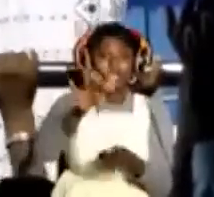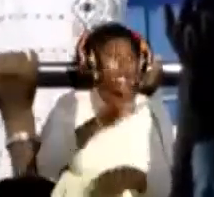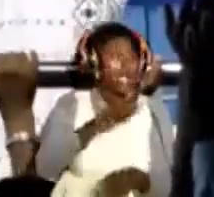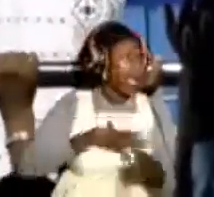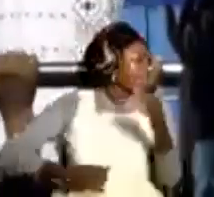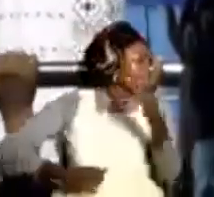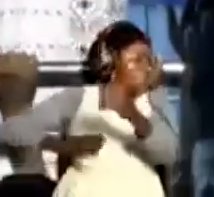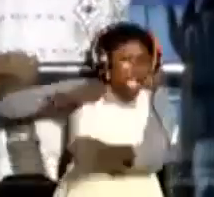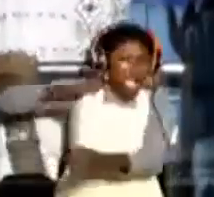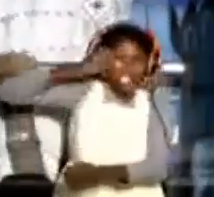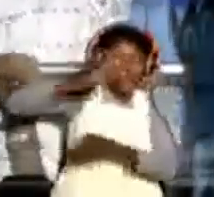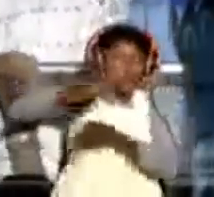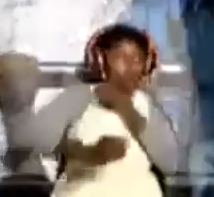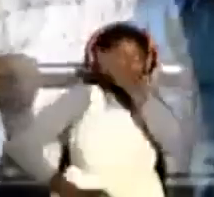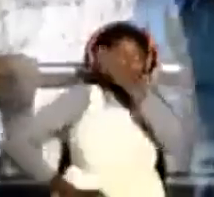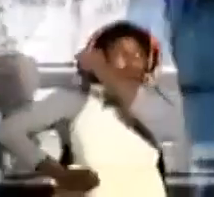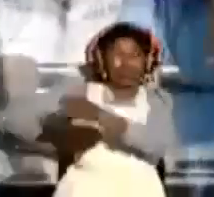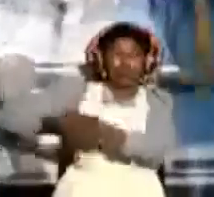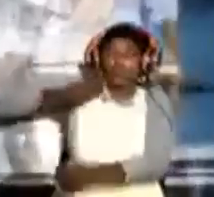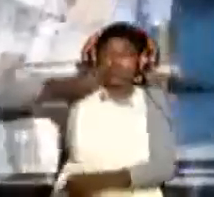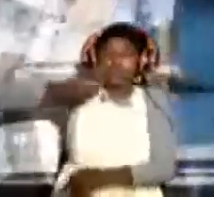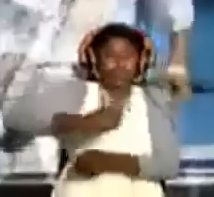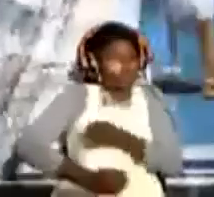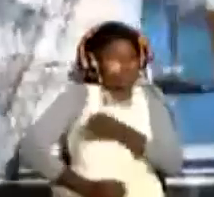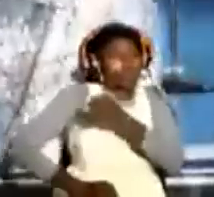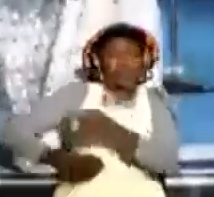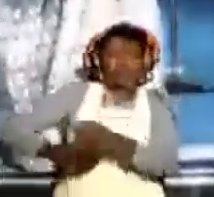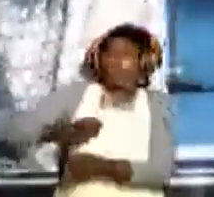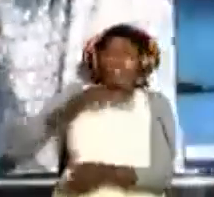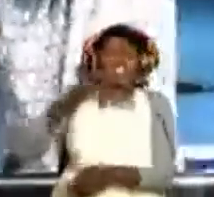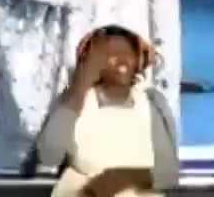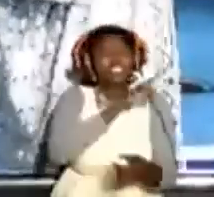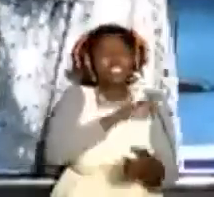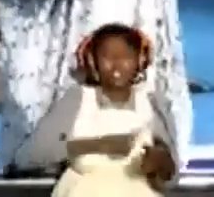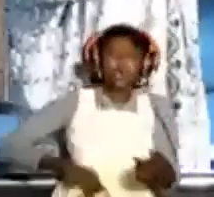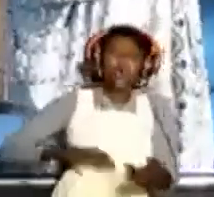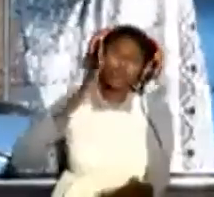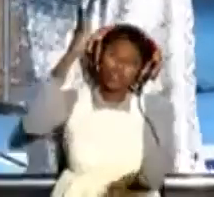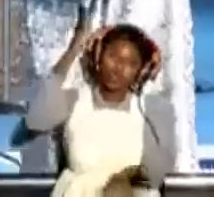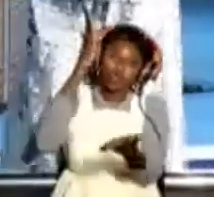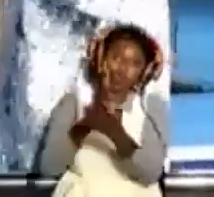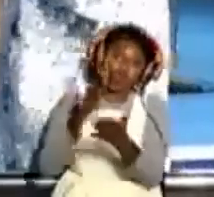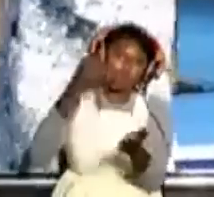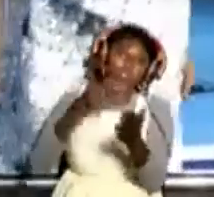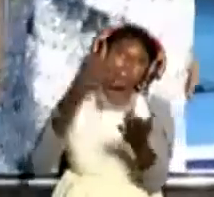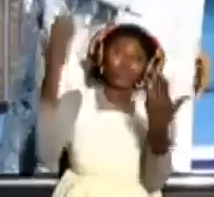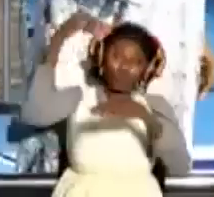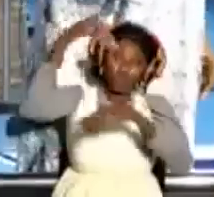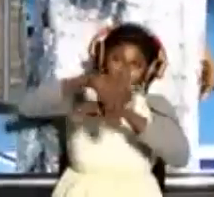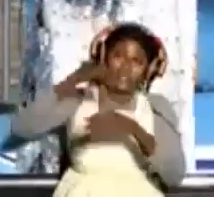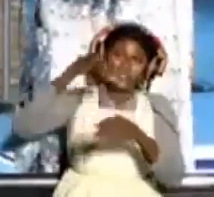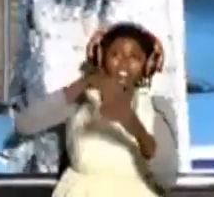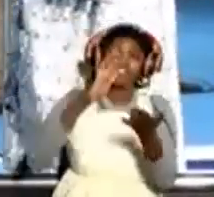you are struggling, but the thing's about to finish. The Lord will stop it in the name of Jesus.